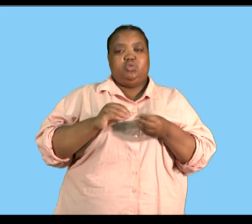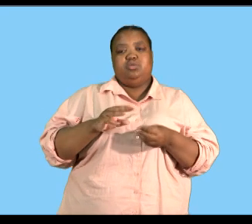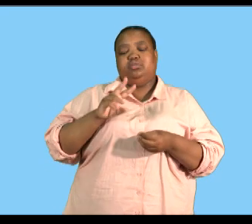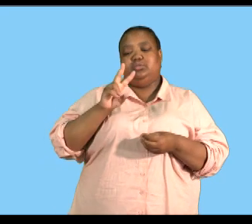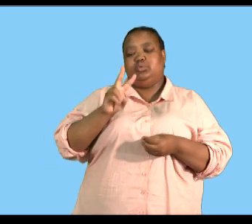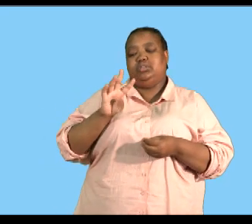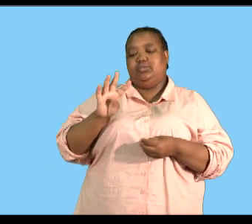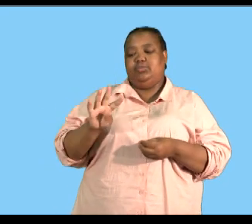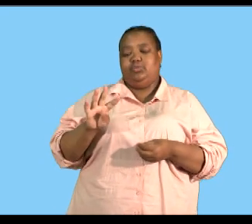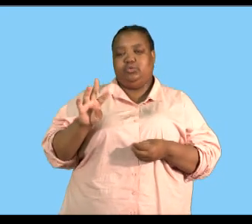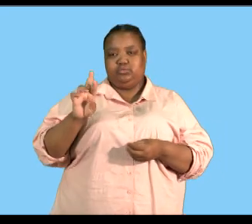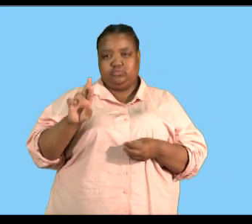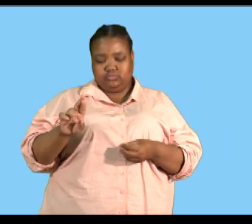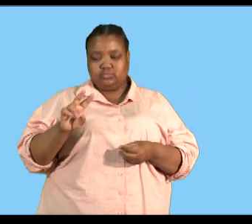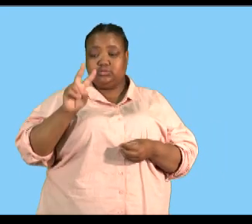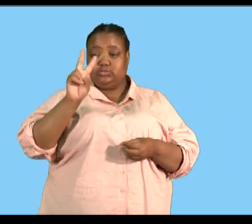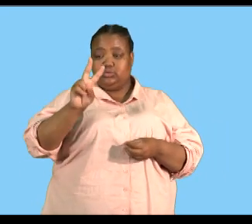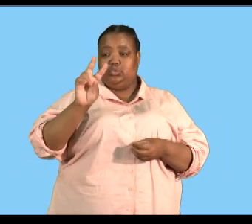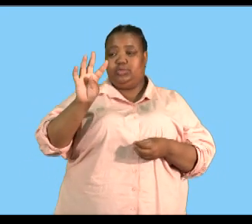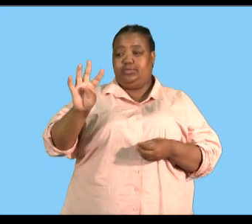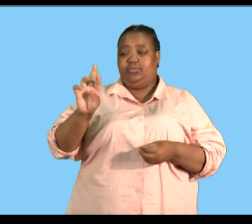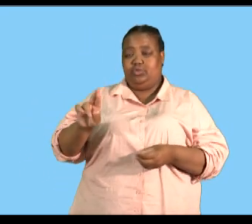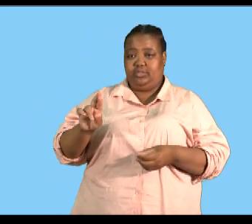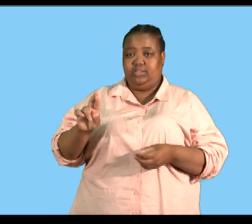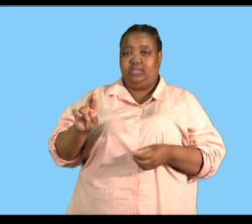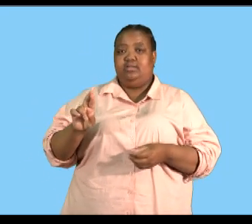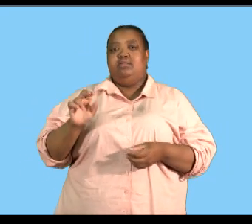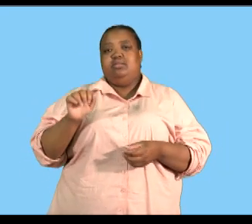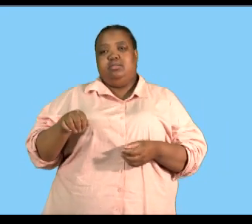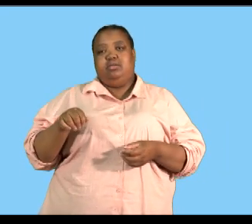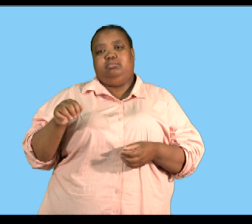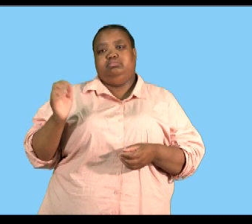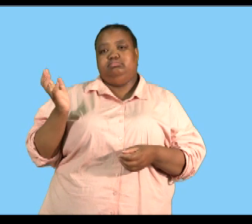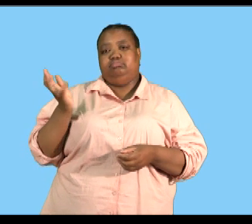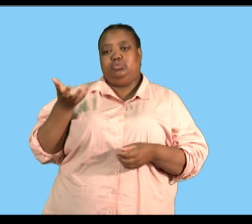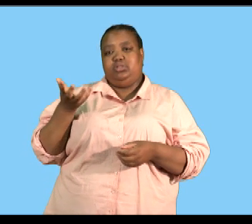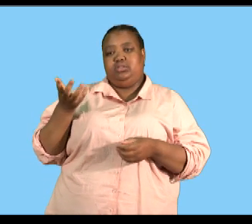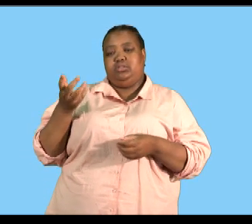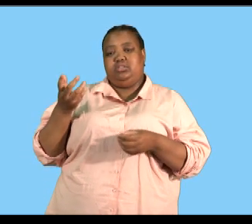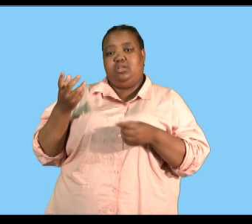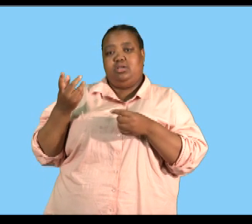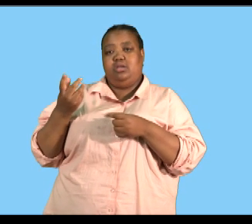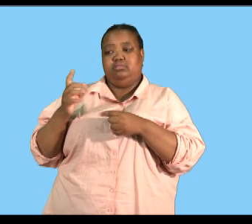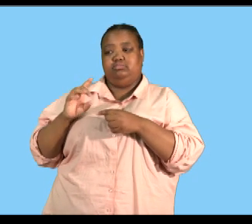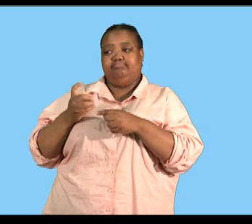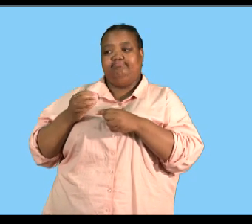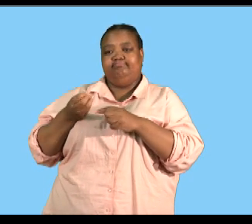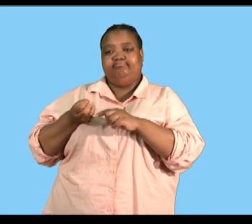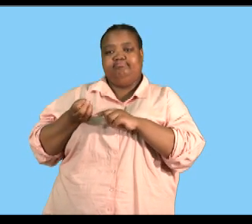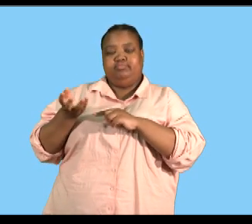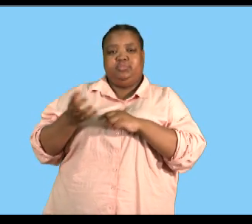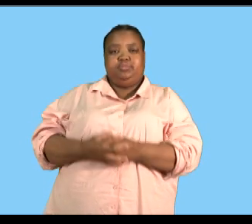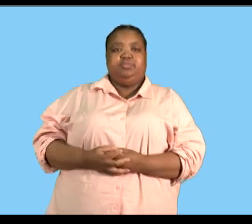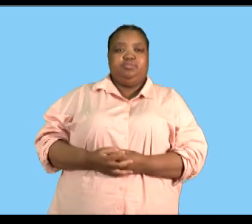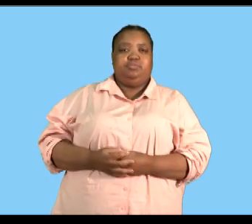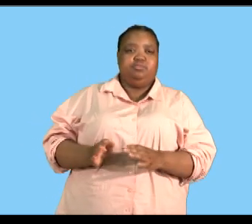24 rand. So the tip that will go to the waiter will be 24 rand. Then moving along,